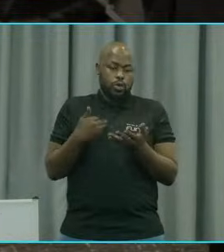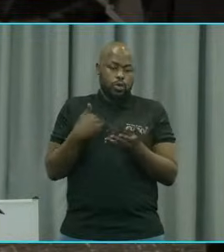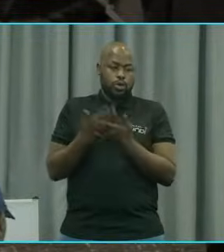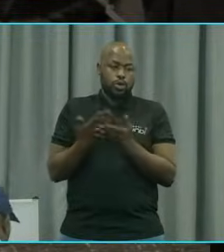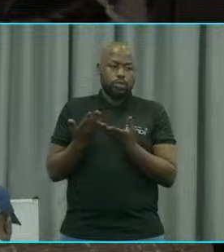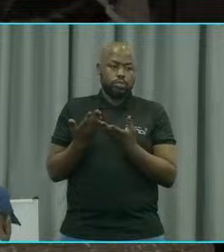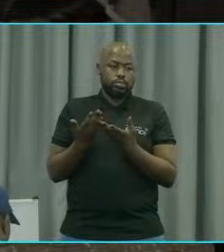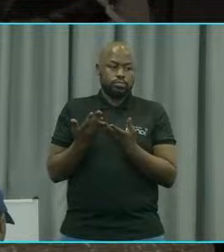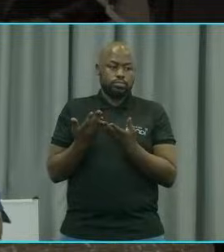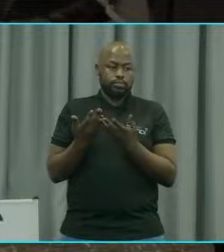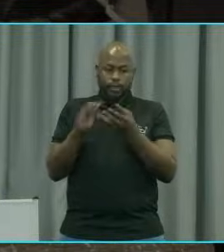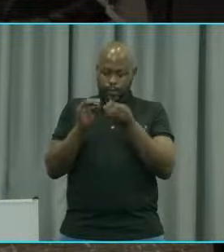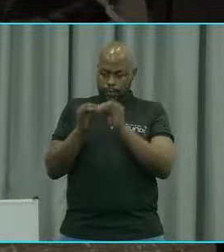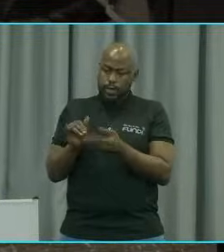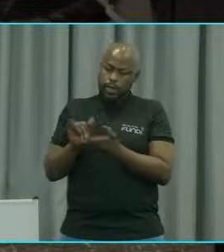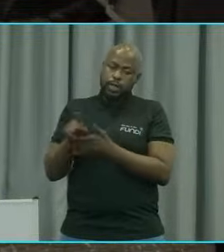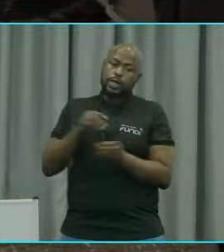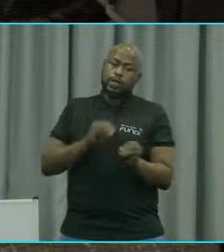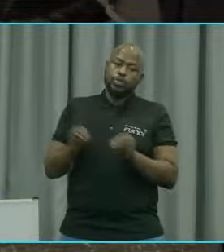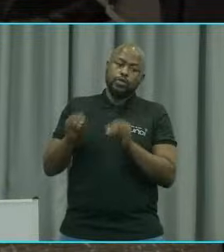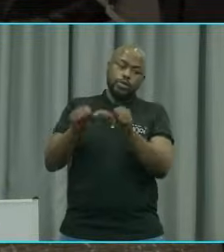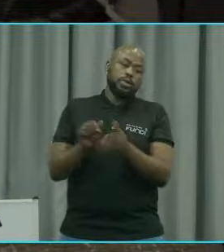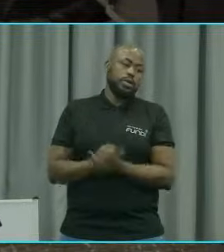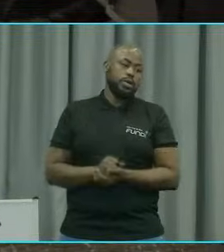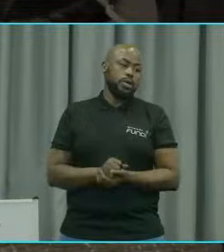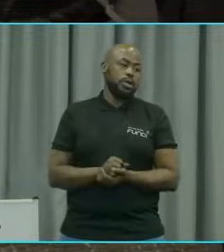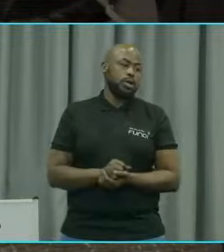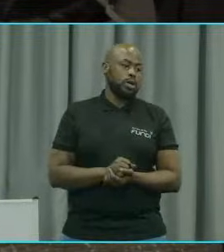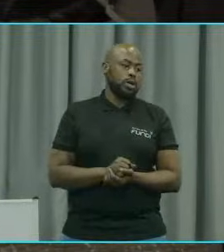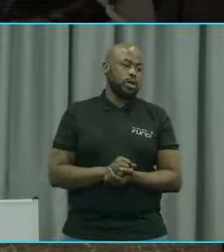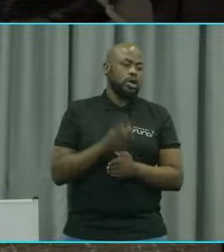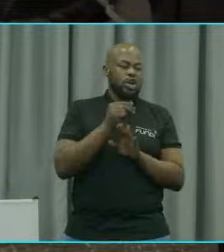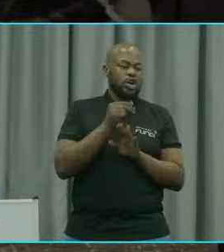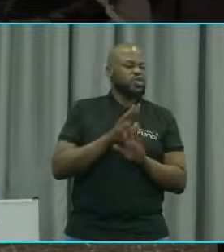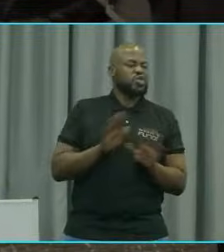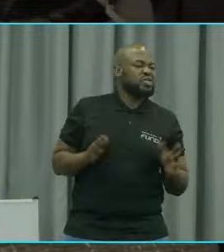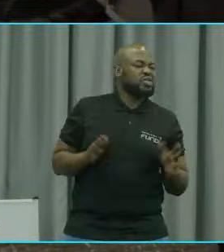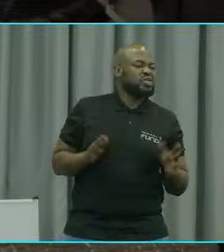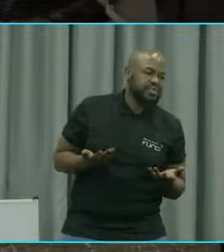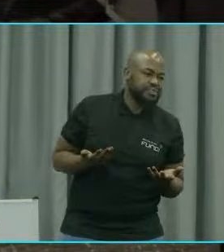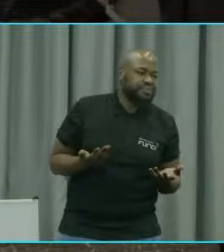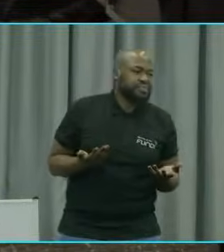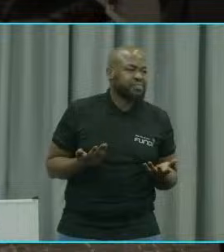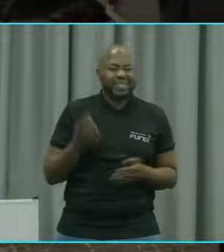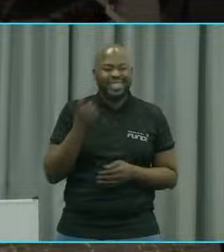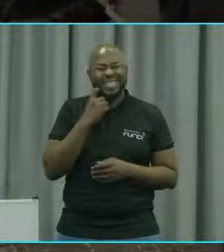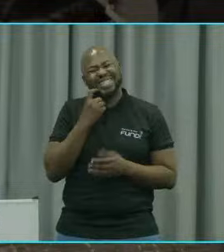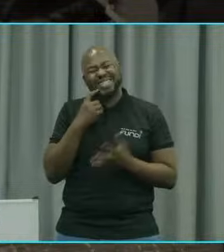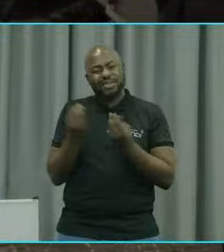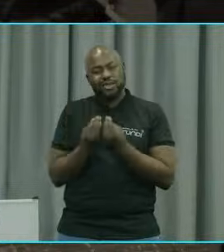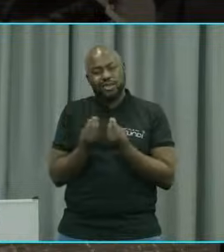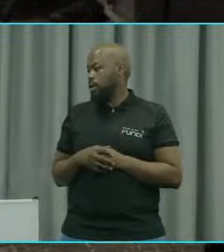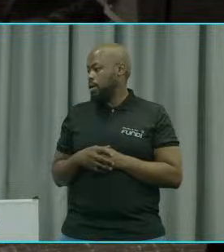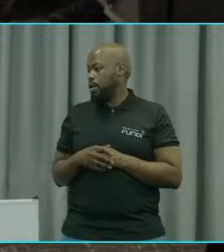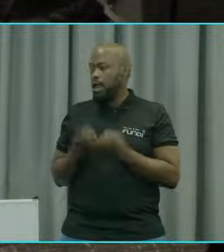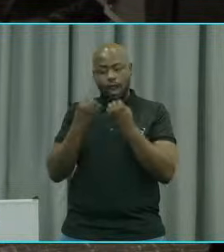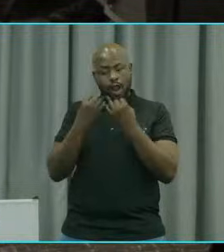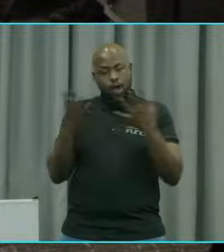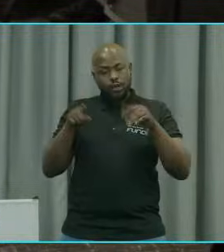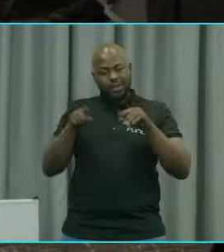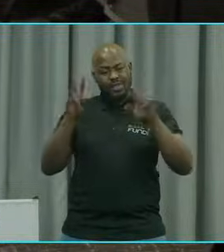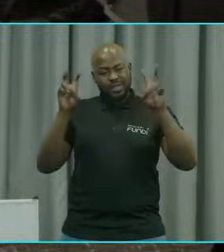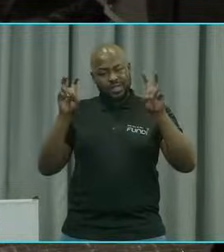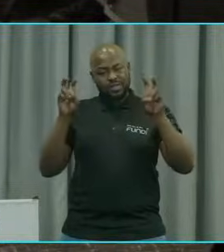ourselves actually going forward. So it's not actually a simple thing. It's issues actually that need to